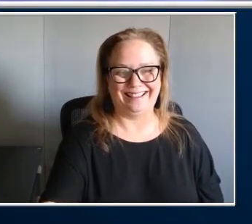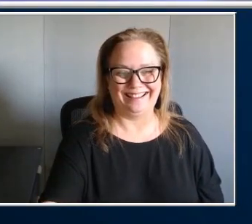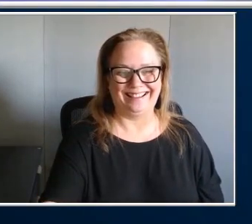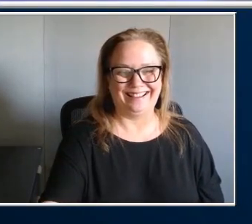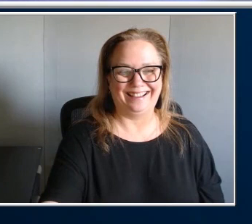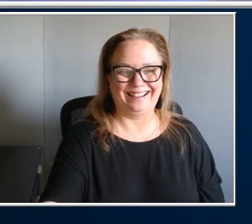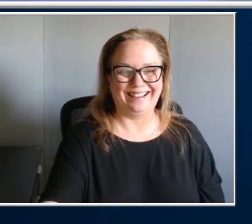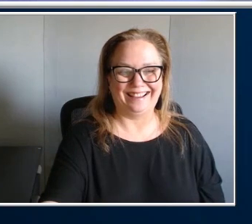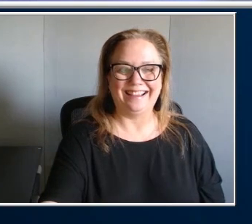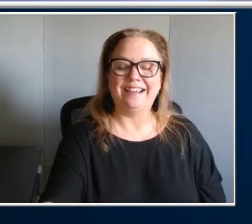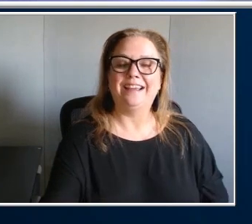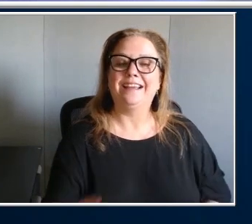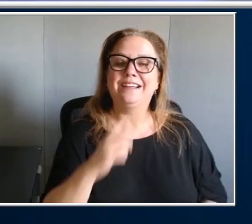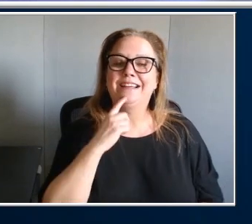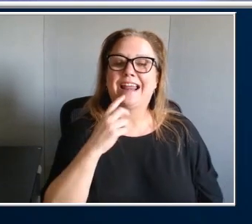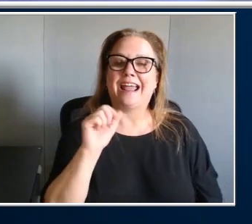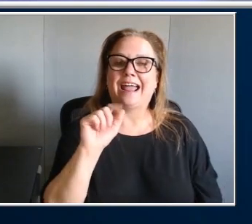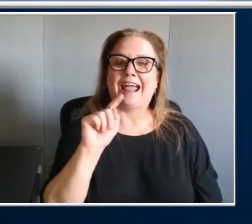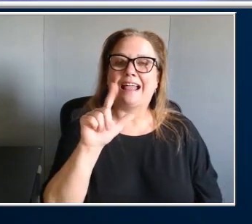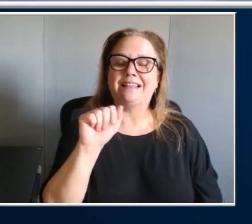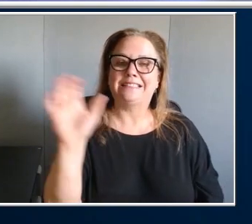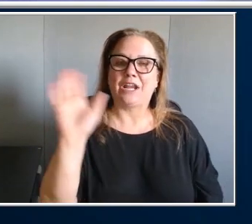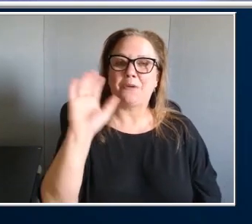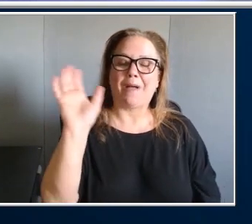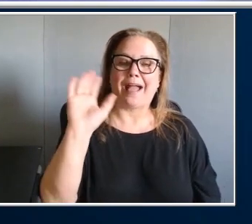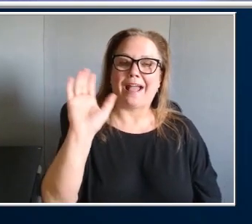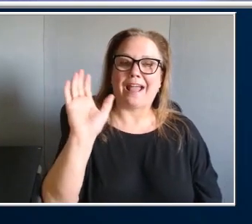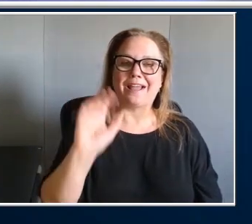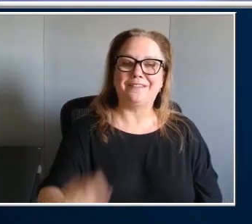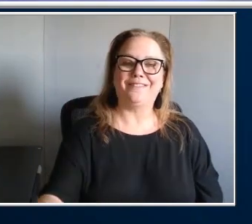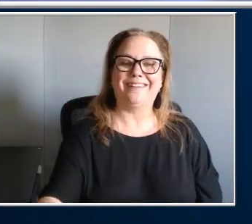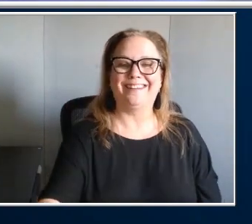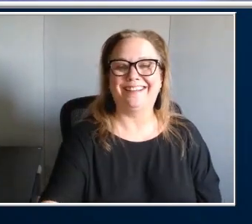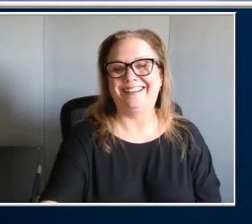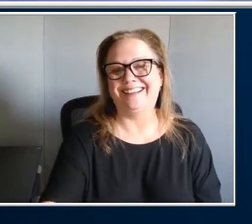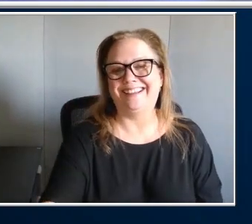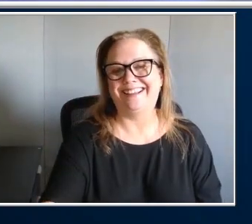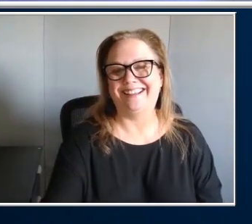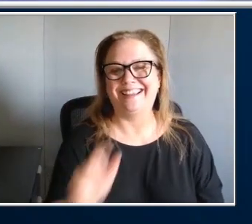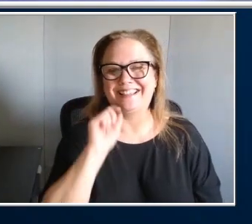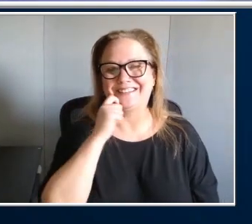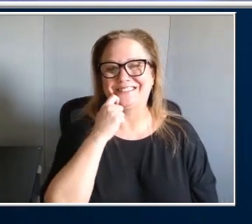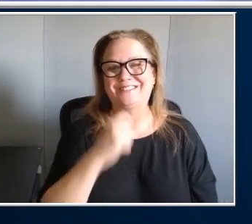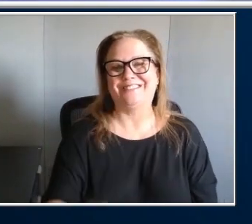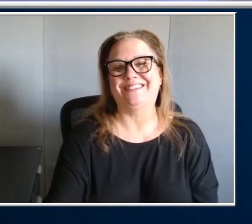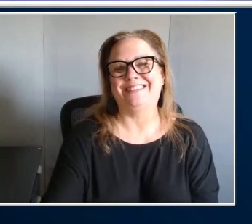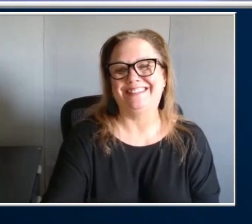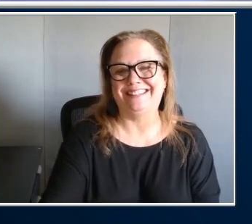can Atlas wave? Because I want to wave to Atlas. He looks pretty cool there.